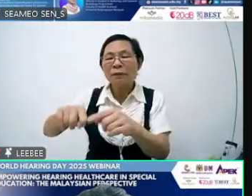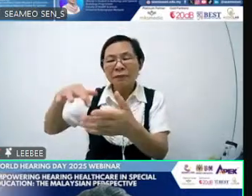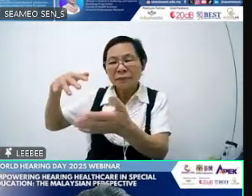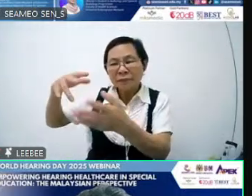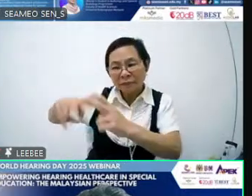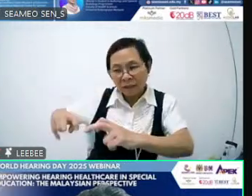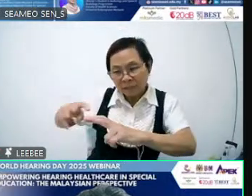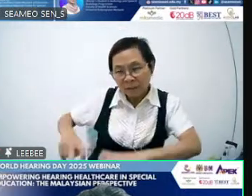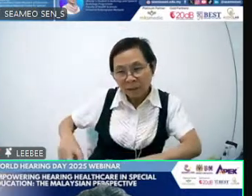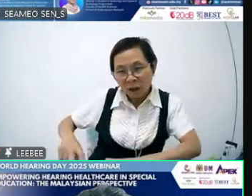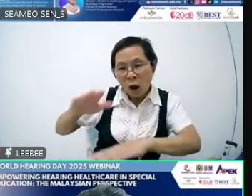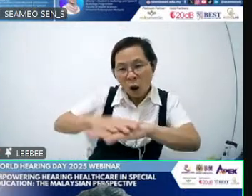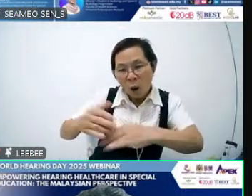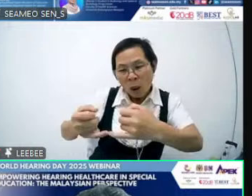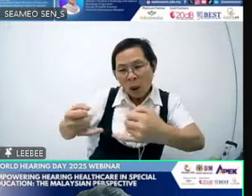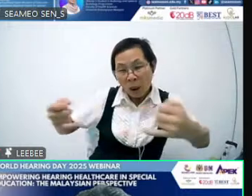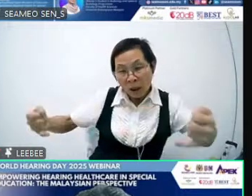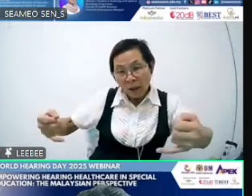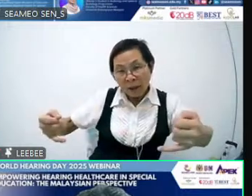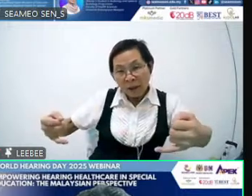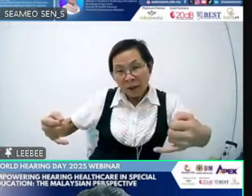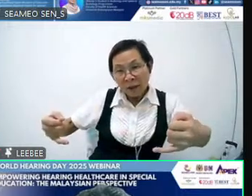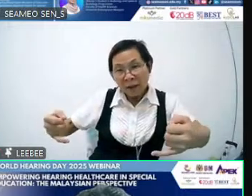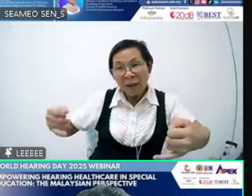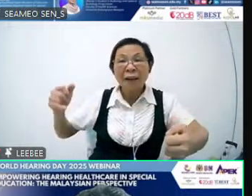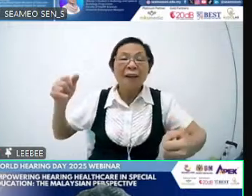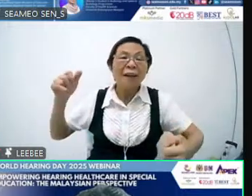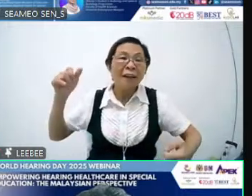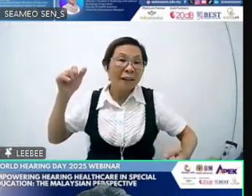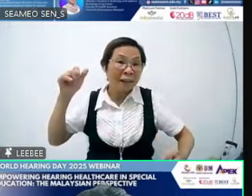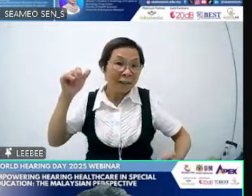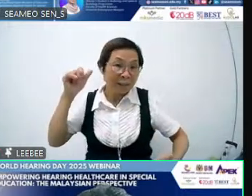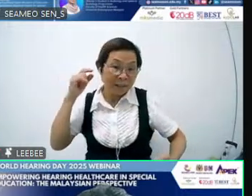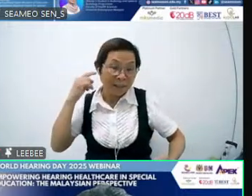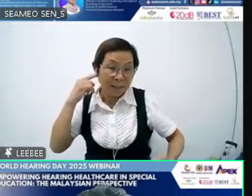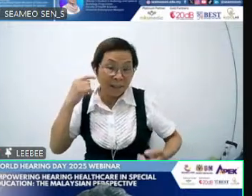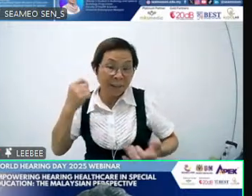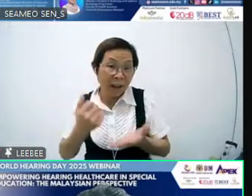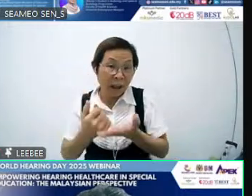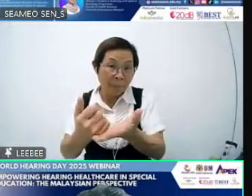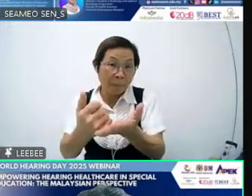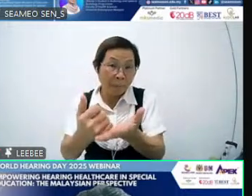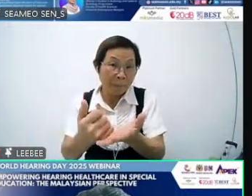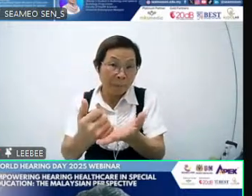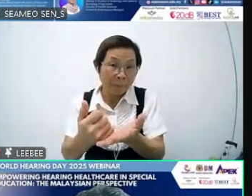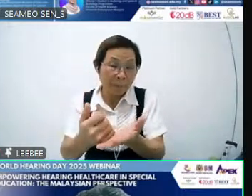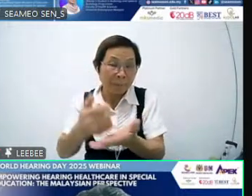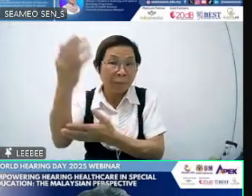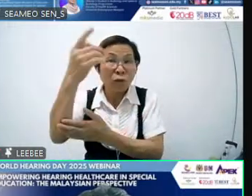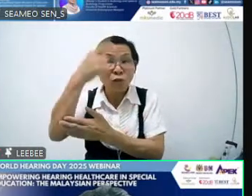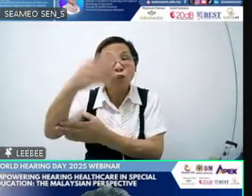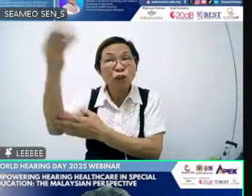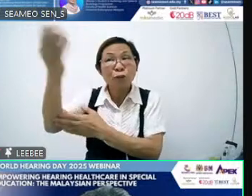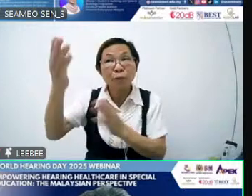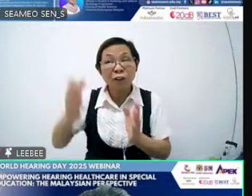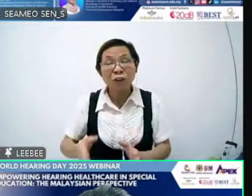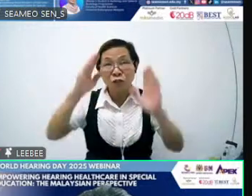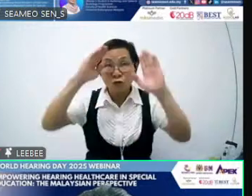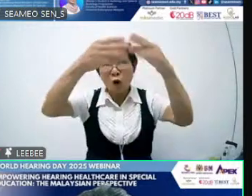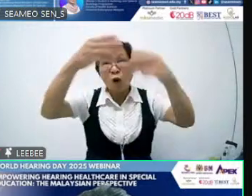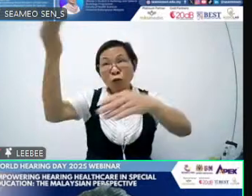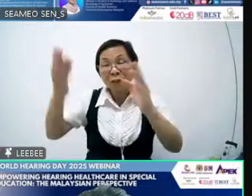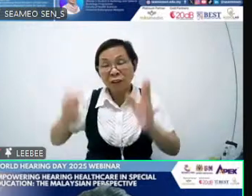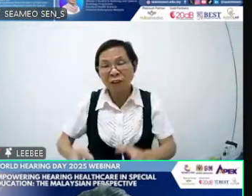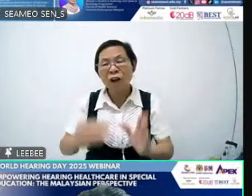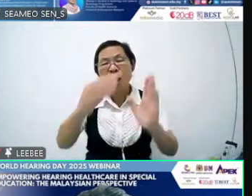validation of an online hearing aid management HAM module, which will be the focus of her speech for today. The module